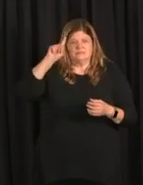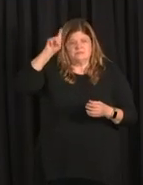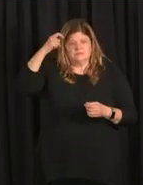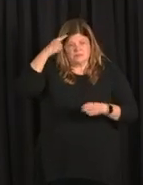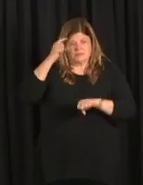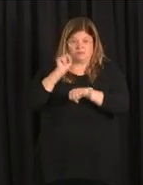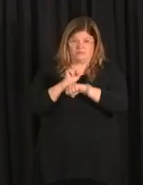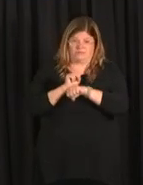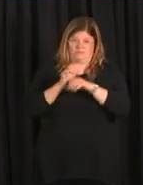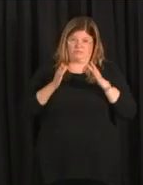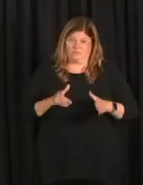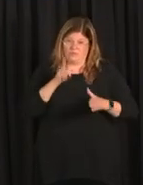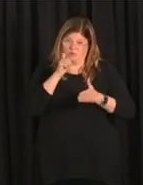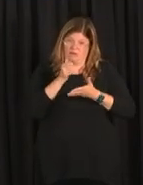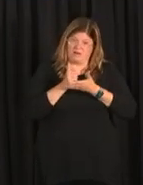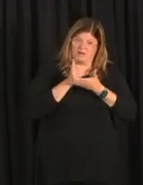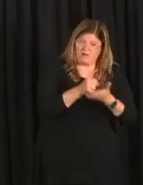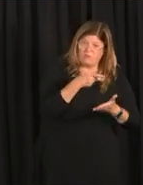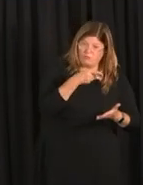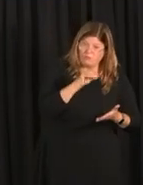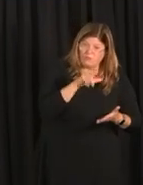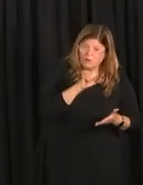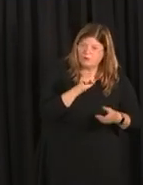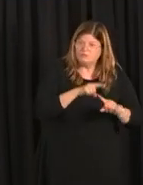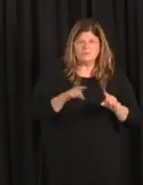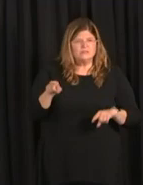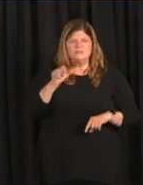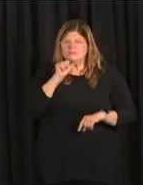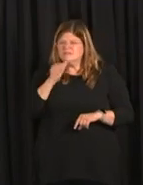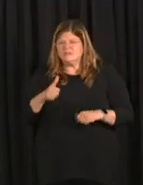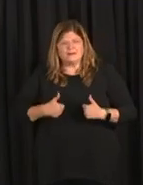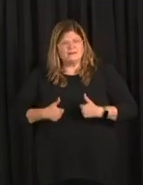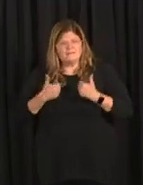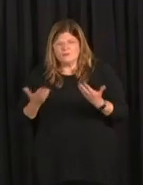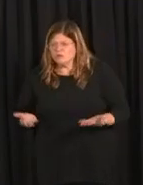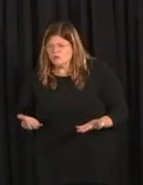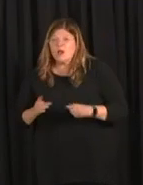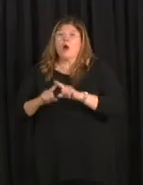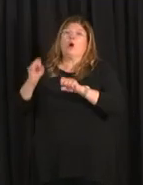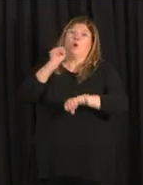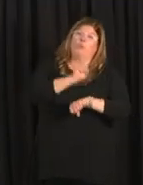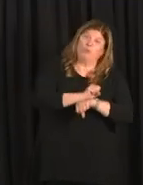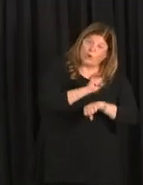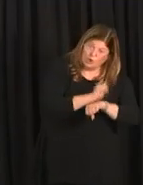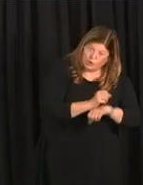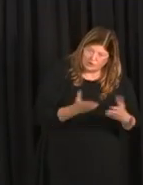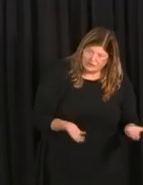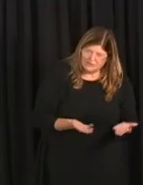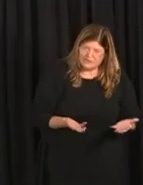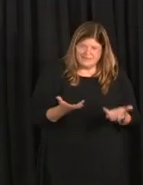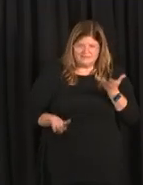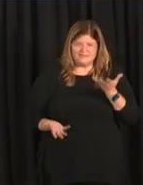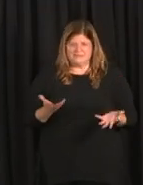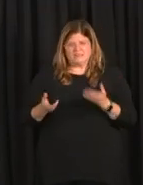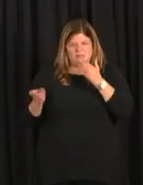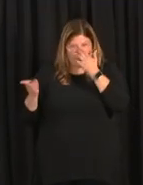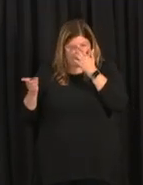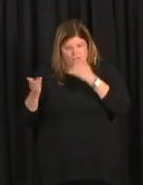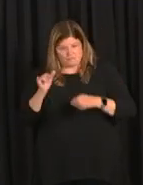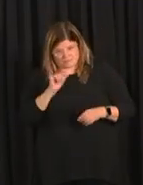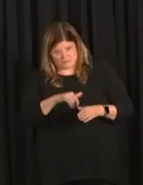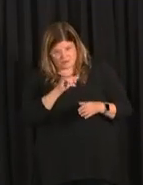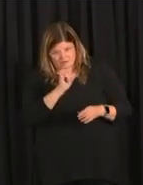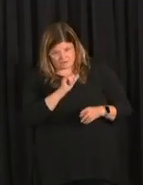assist at the polls, and they wouldn't necessarily be residents. And that's what the bill would permit. Does it